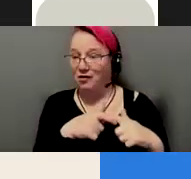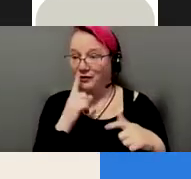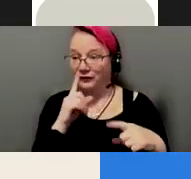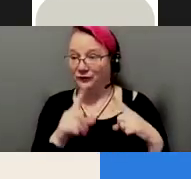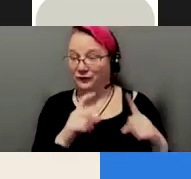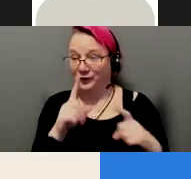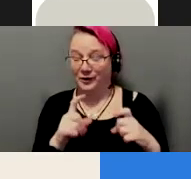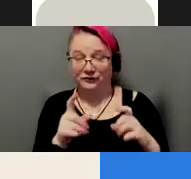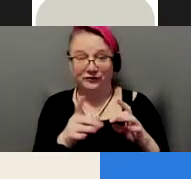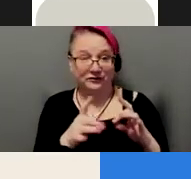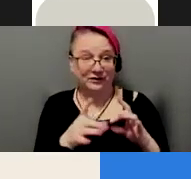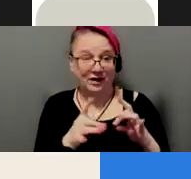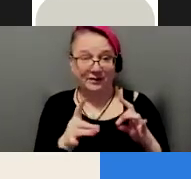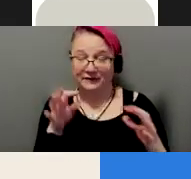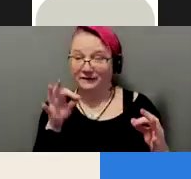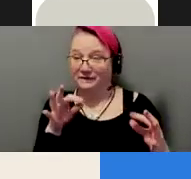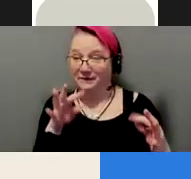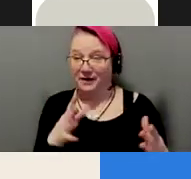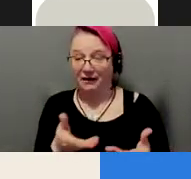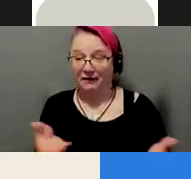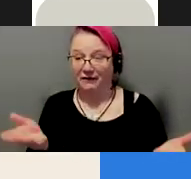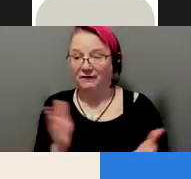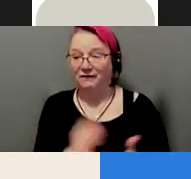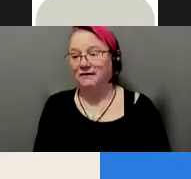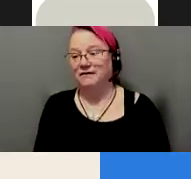questions, comments, feedback from folks.